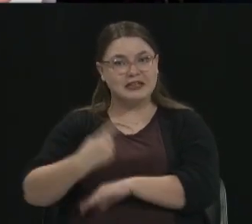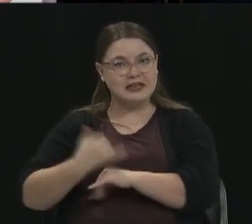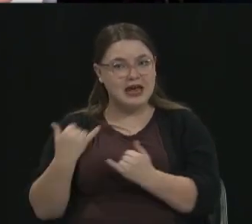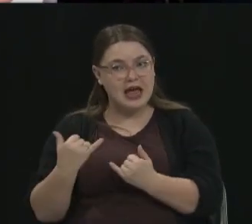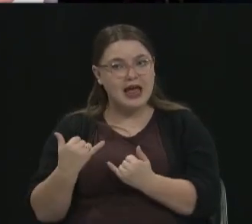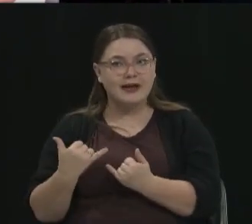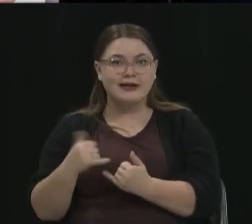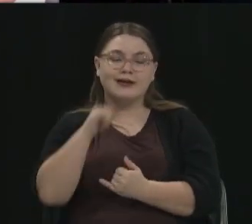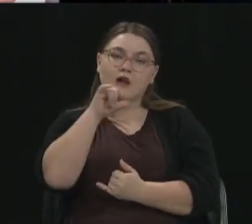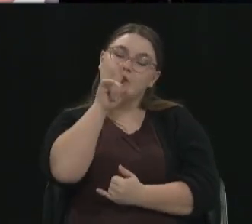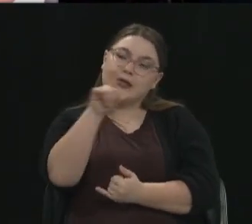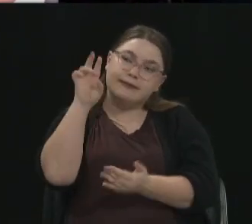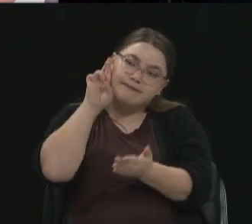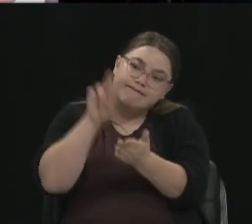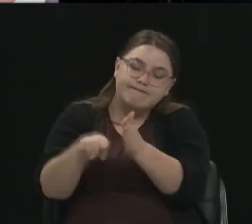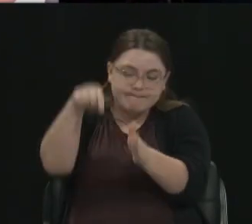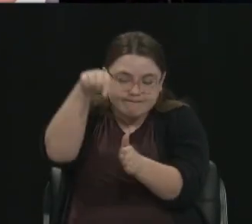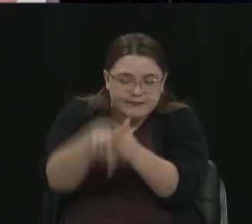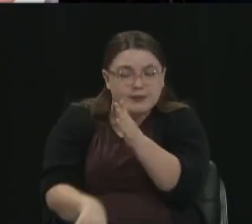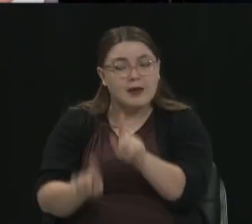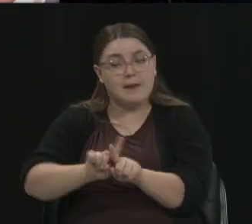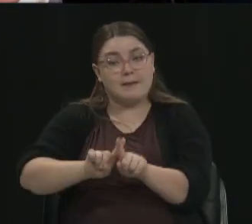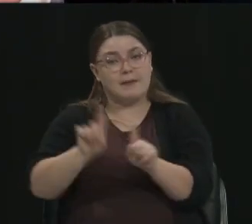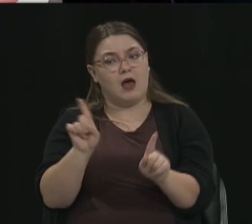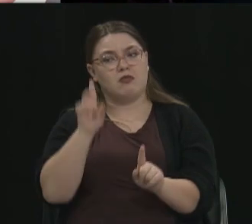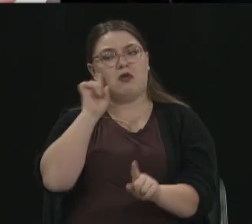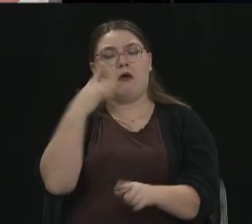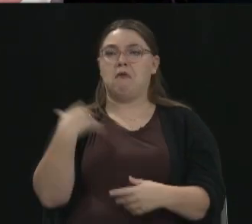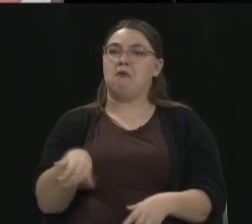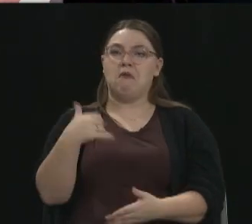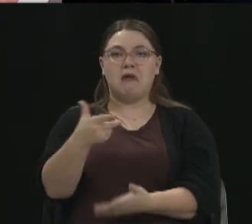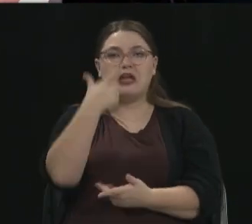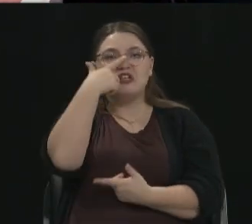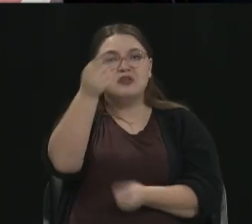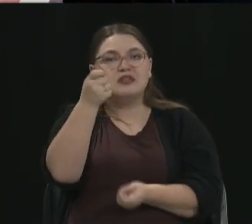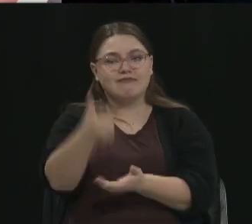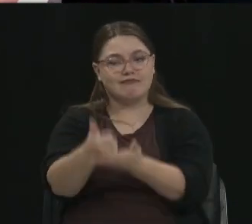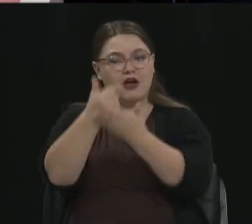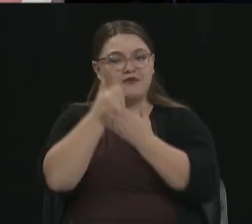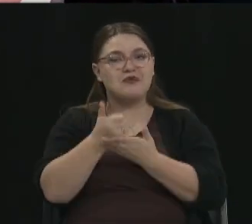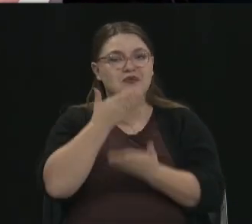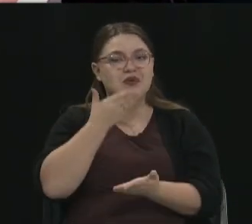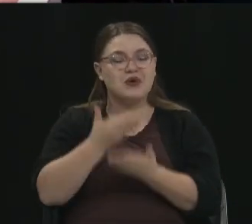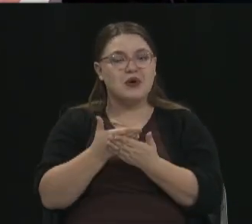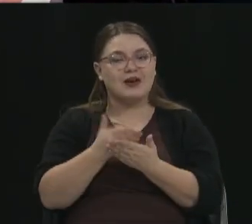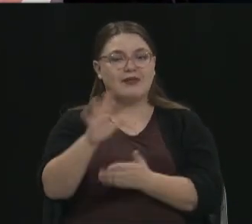but I did find that was very useful. So I'm going to go back and I'll use that again.